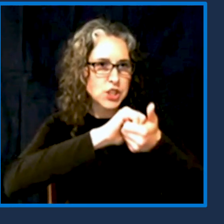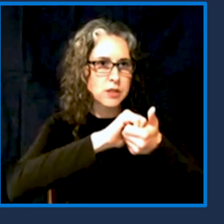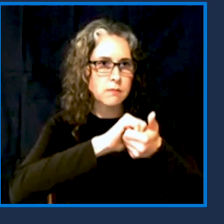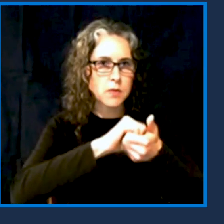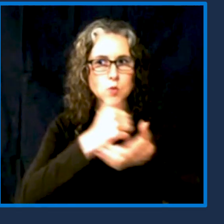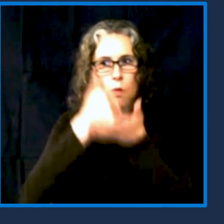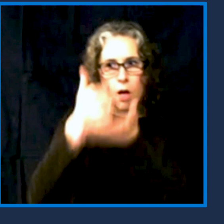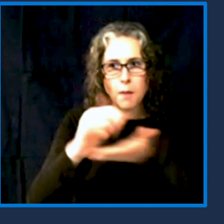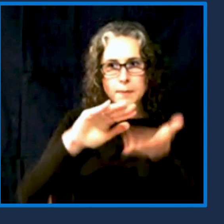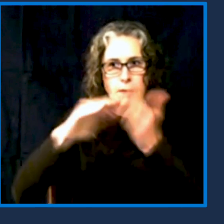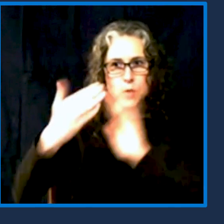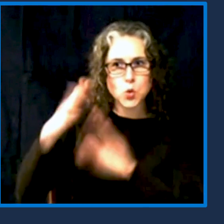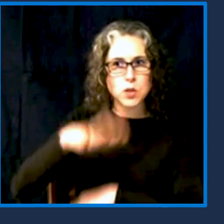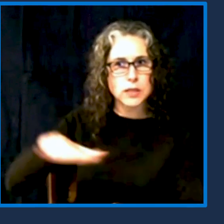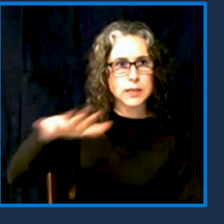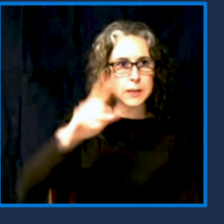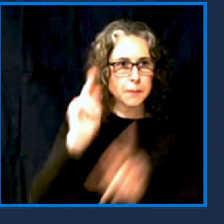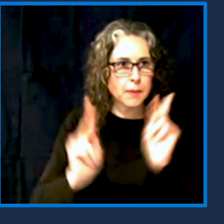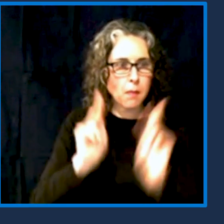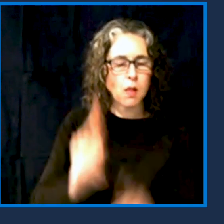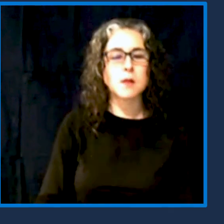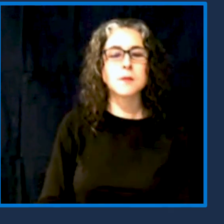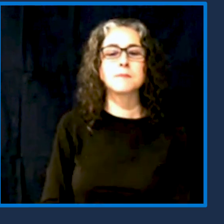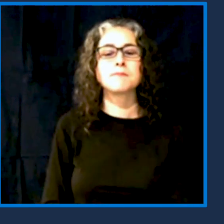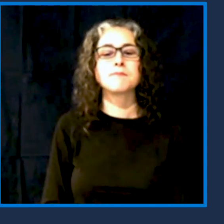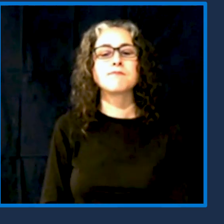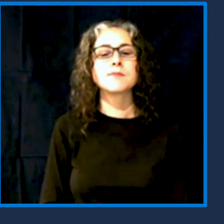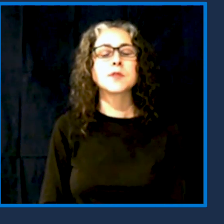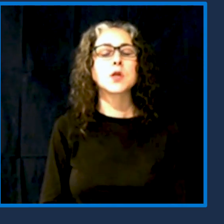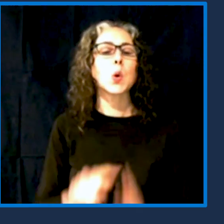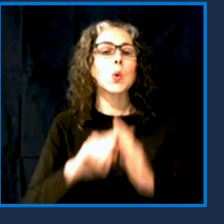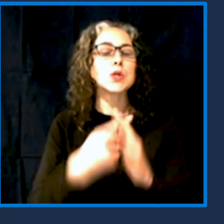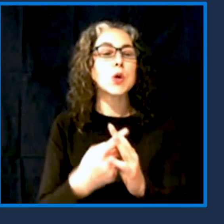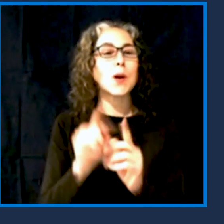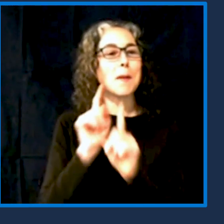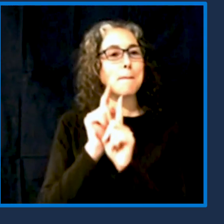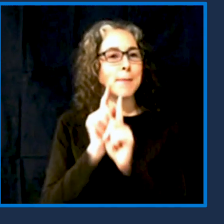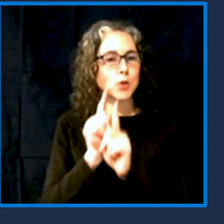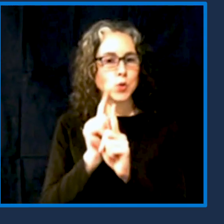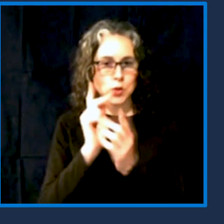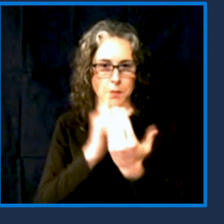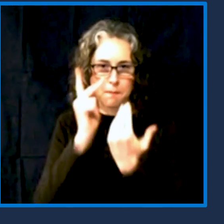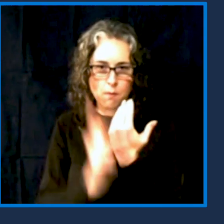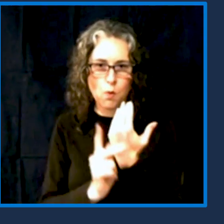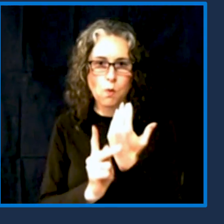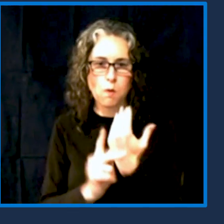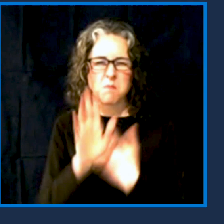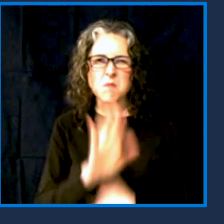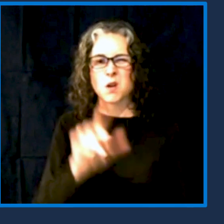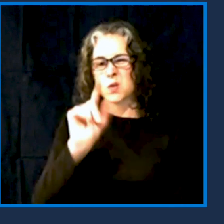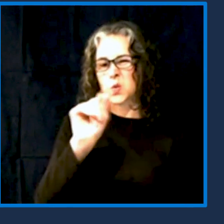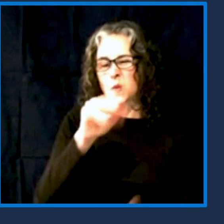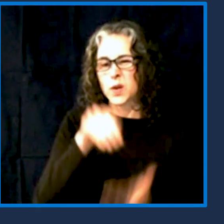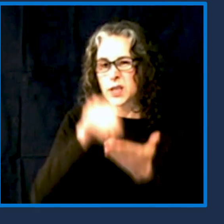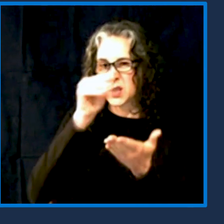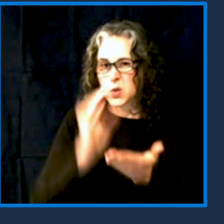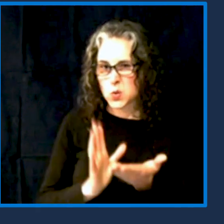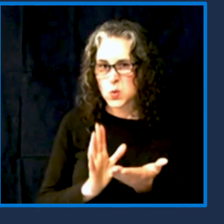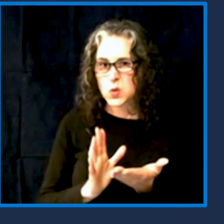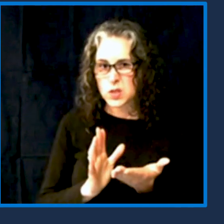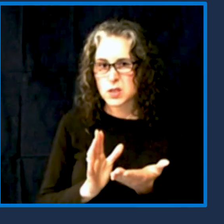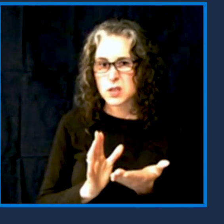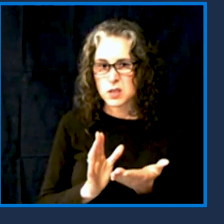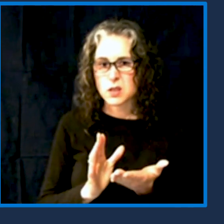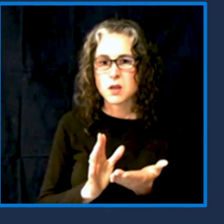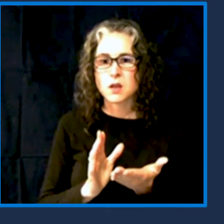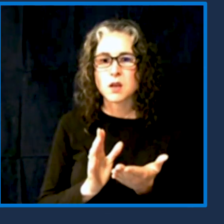this community. So first, we started off and implemented a little mentorship program. We brought in about 20 students and had